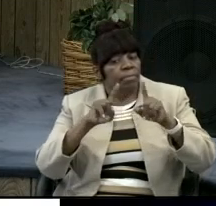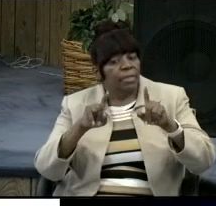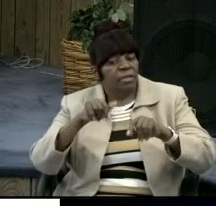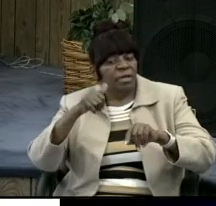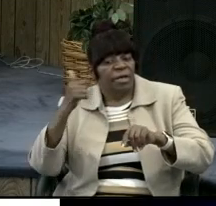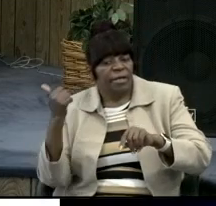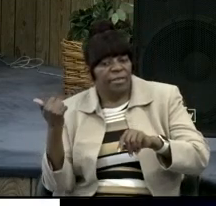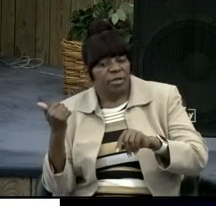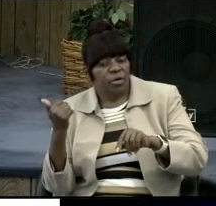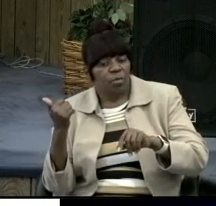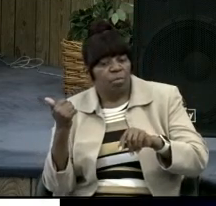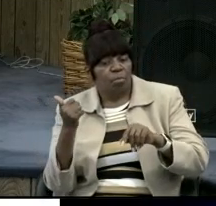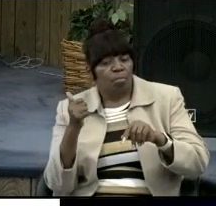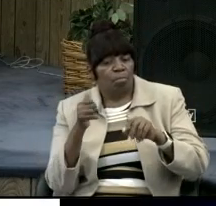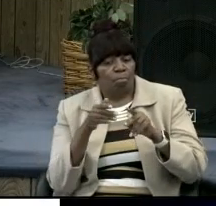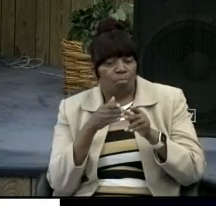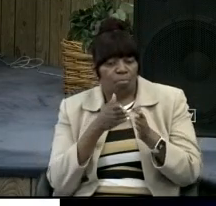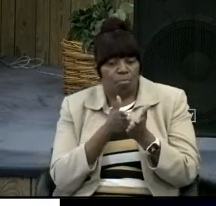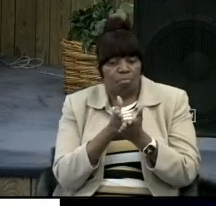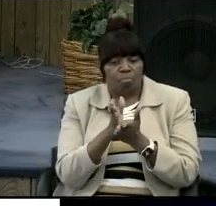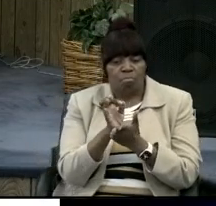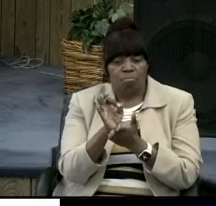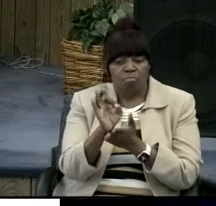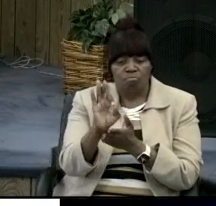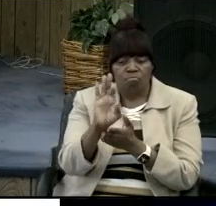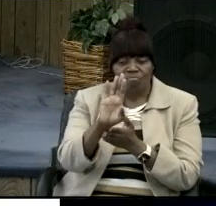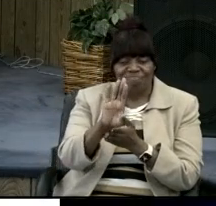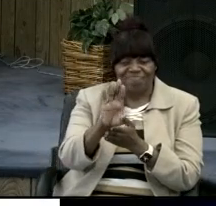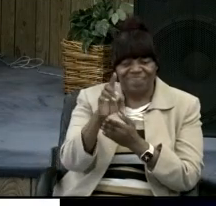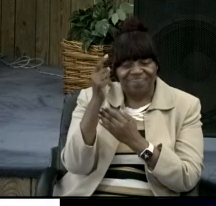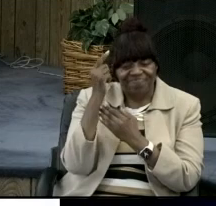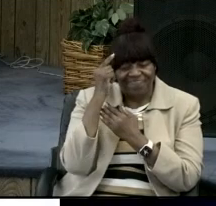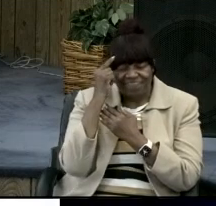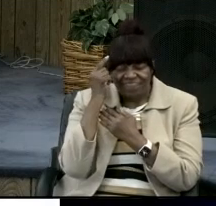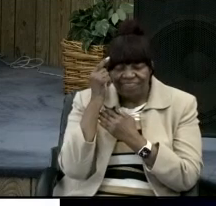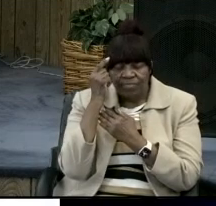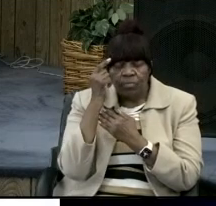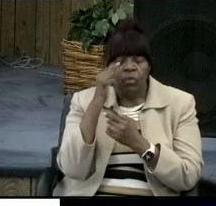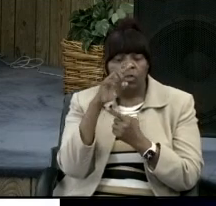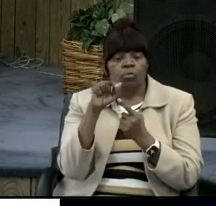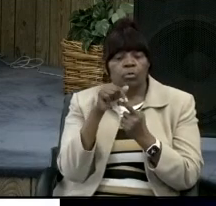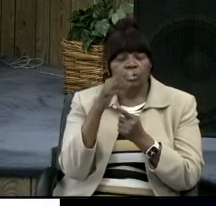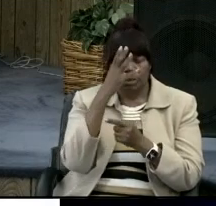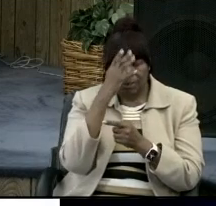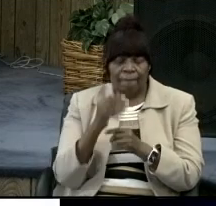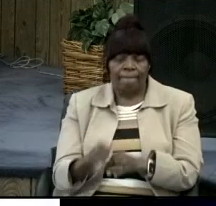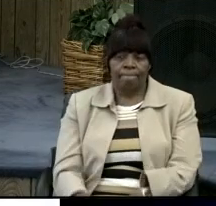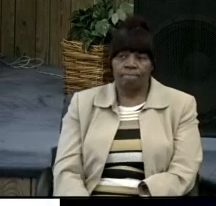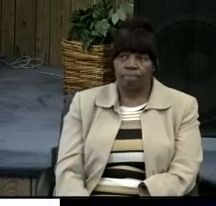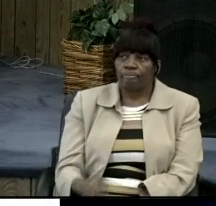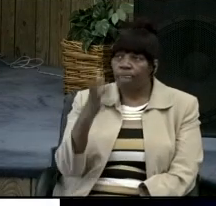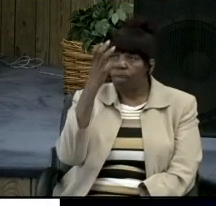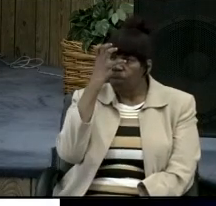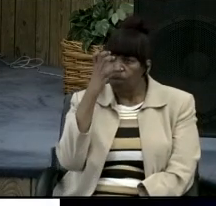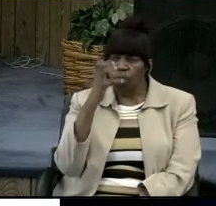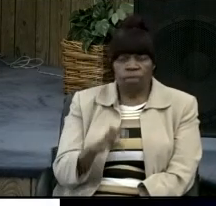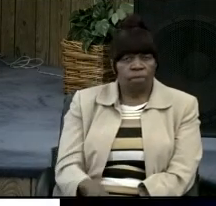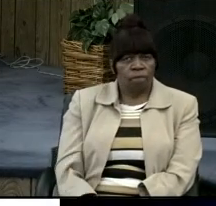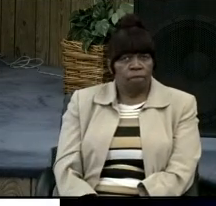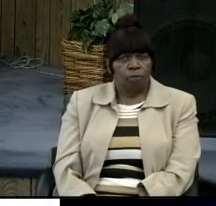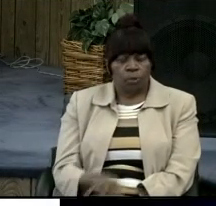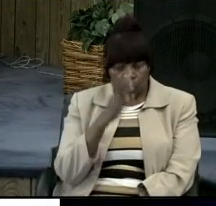brain does understand it. And then it reinforces it in your sleep, and you can wake up mad and ain't nobody did nothing